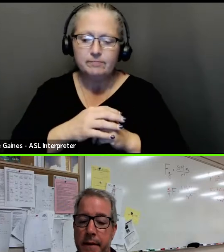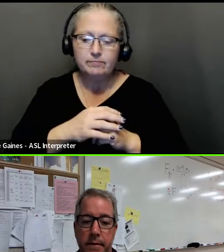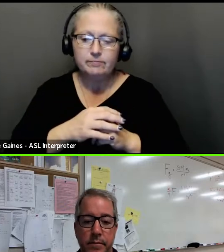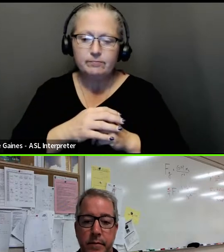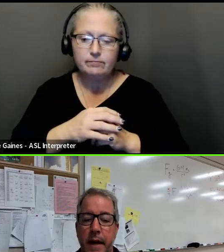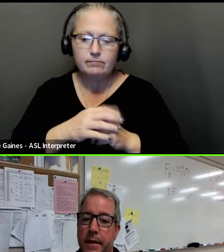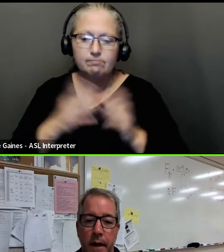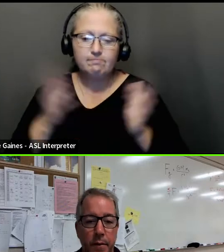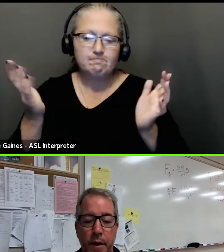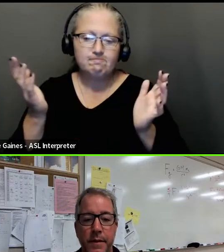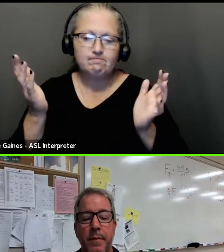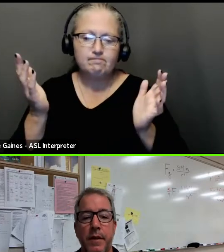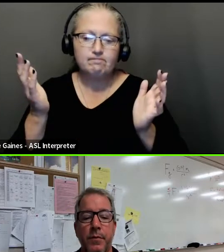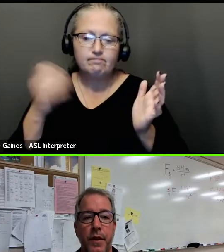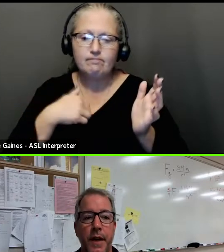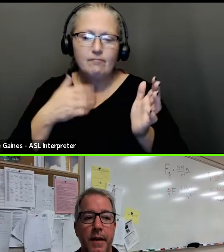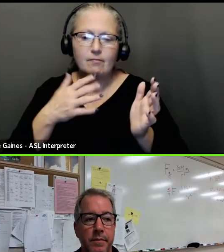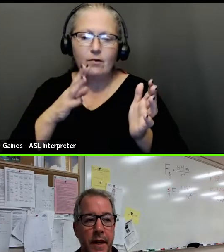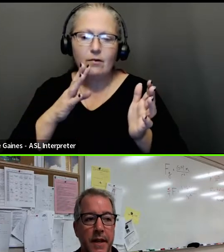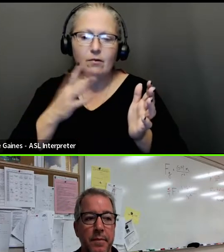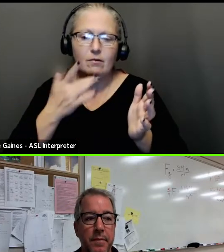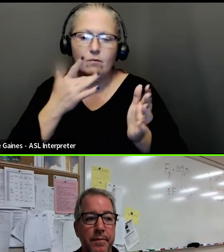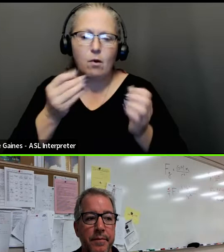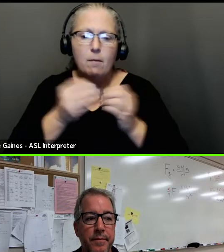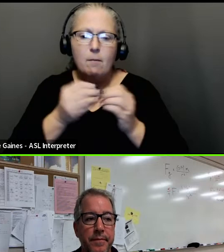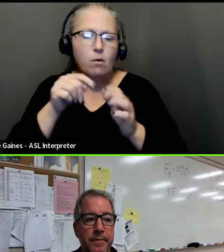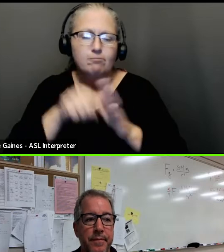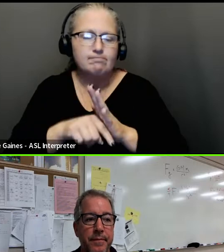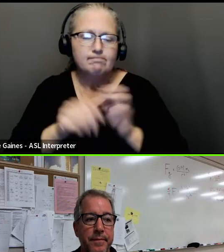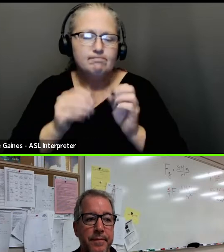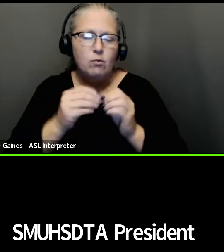And yeah, I don't want to say much more than that. Thank you.